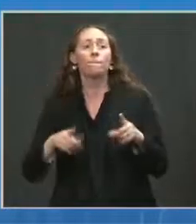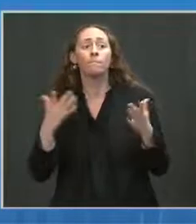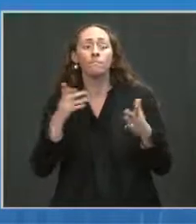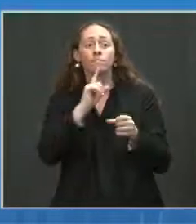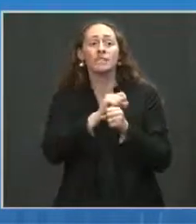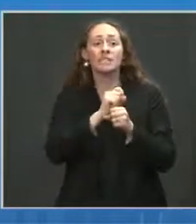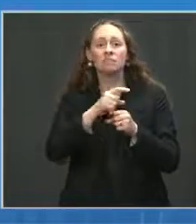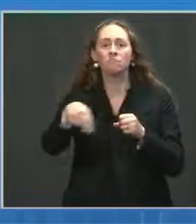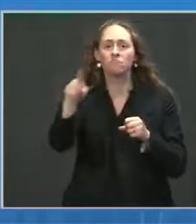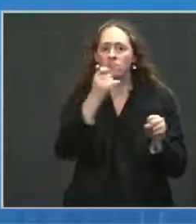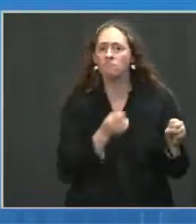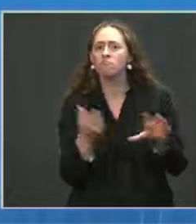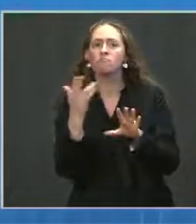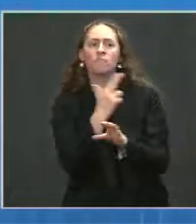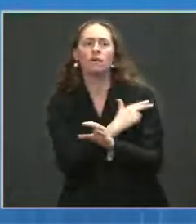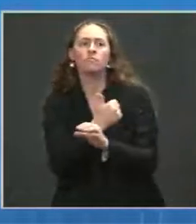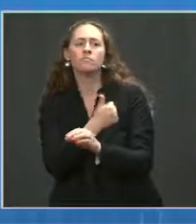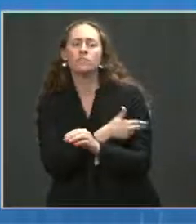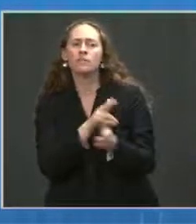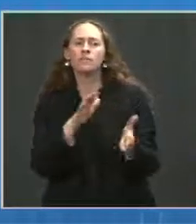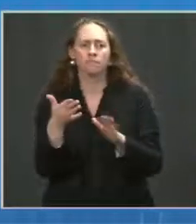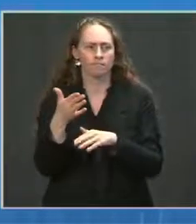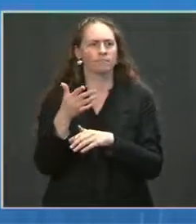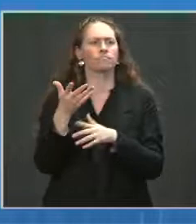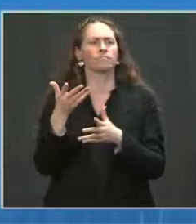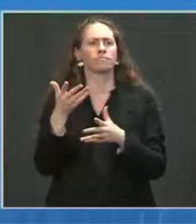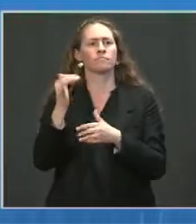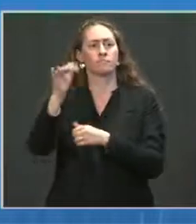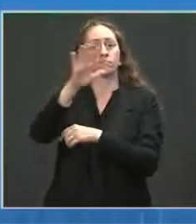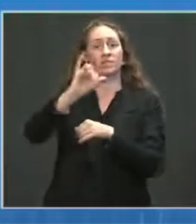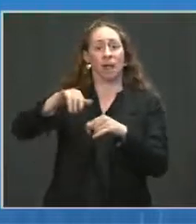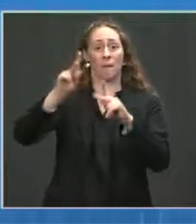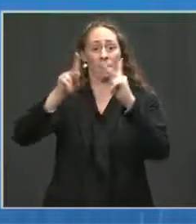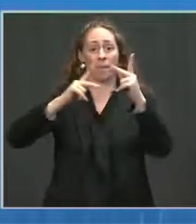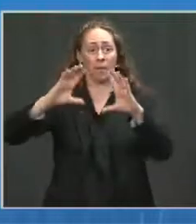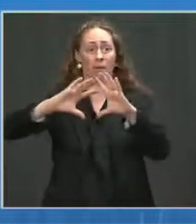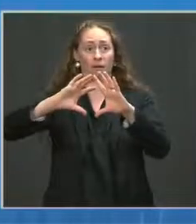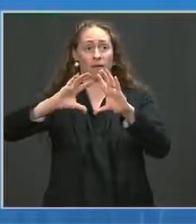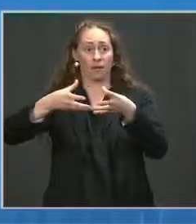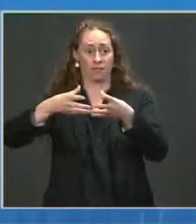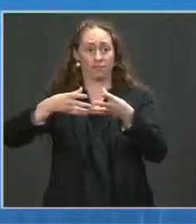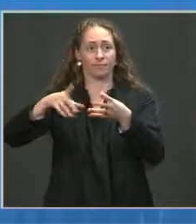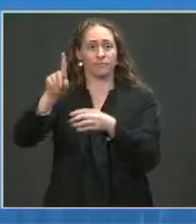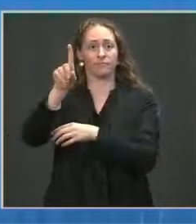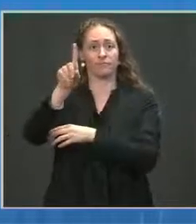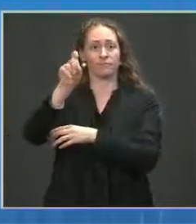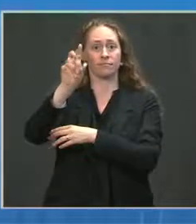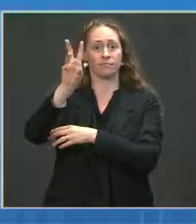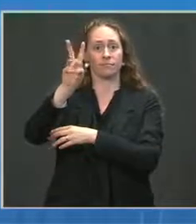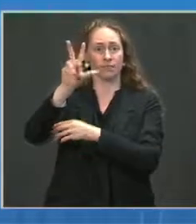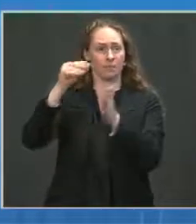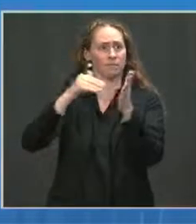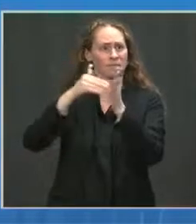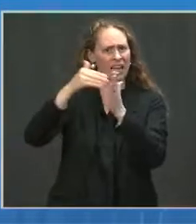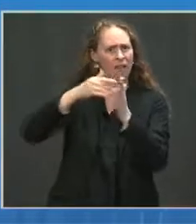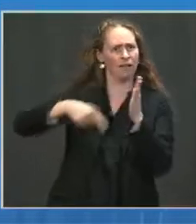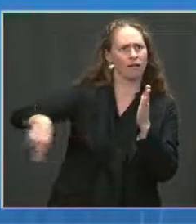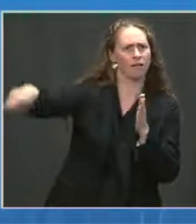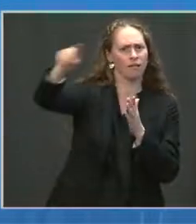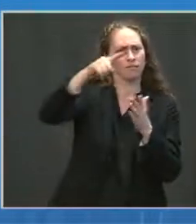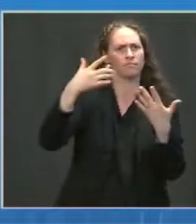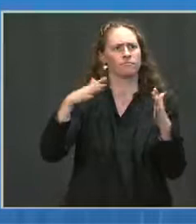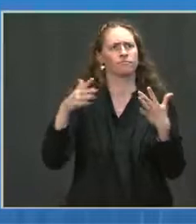among 163 fully vaccinated million people. That is a percentage of